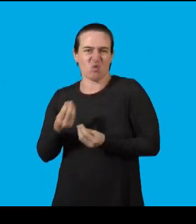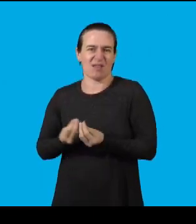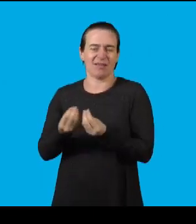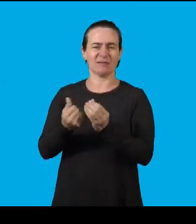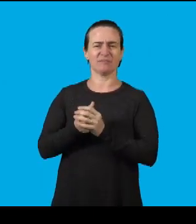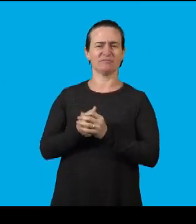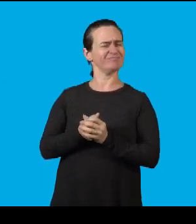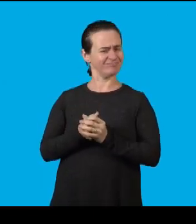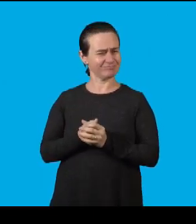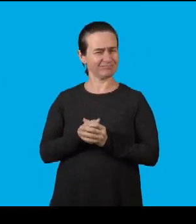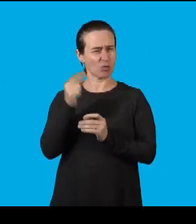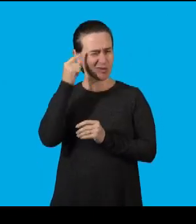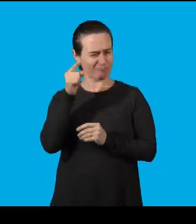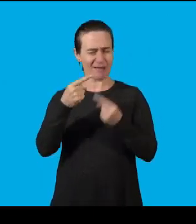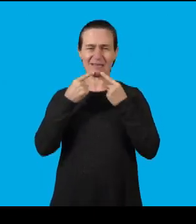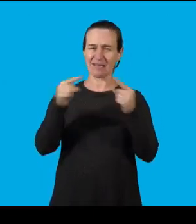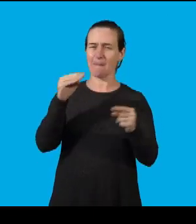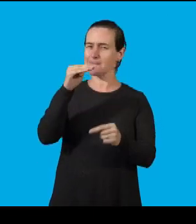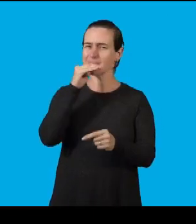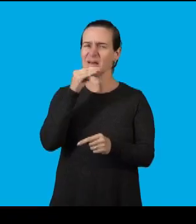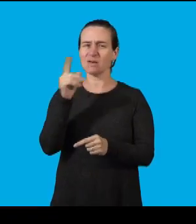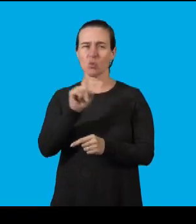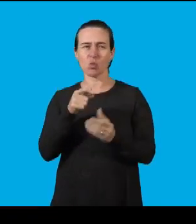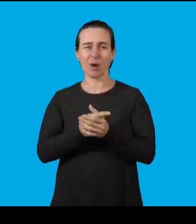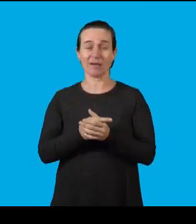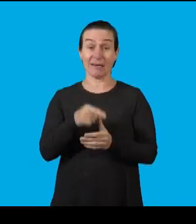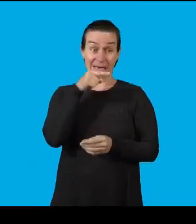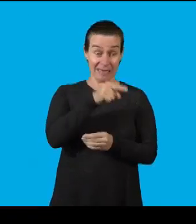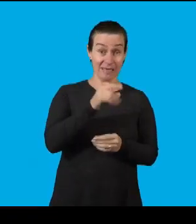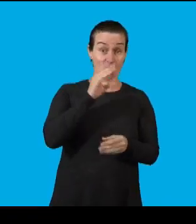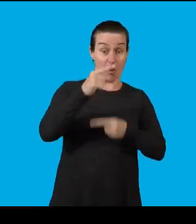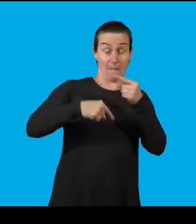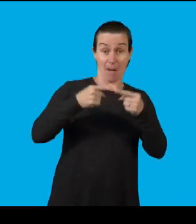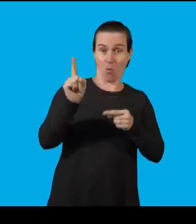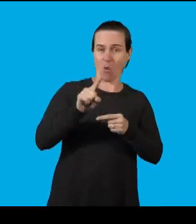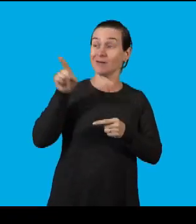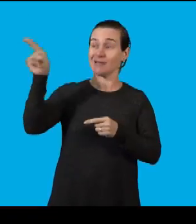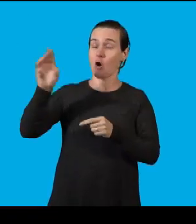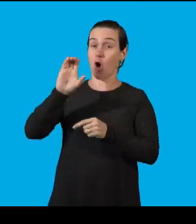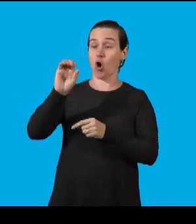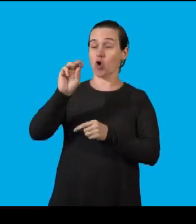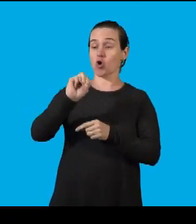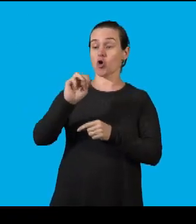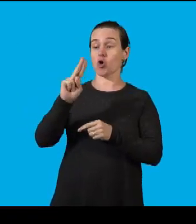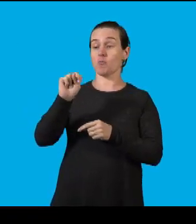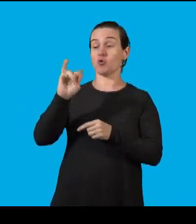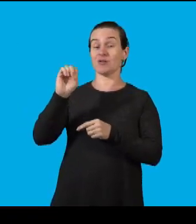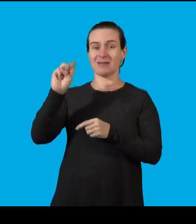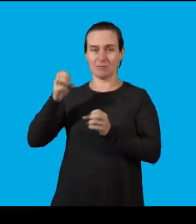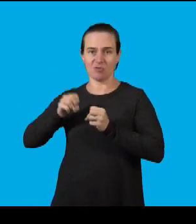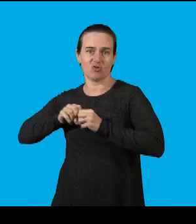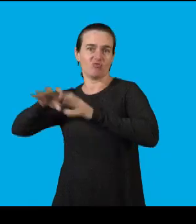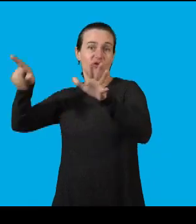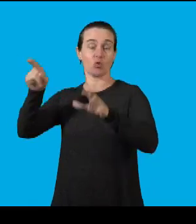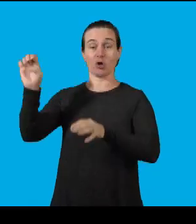So what do you think Truman meant by this statement regarding the spread of communism